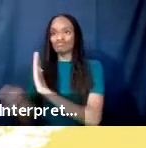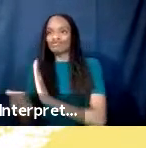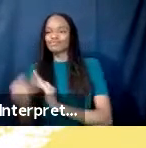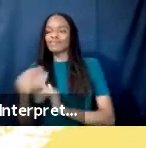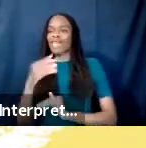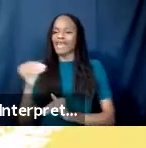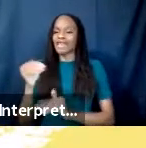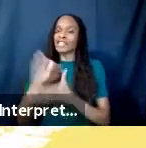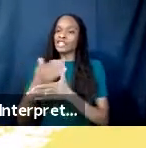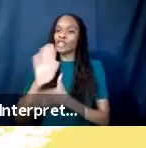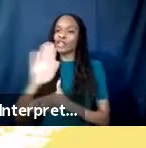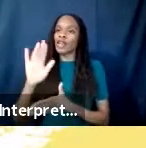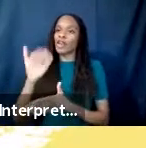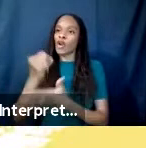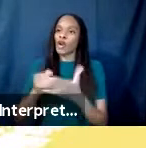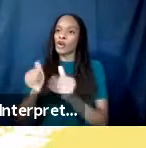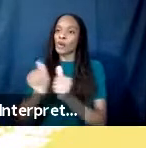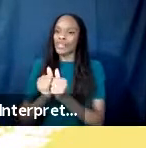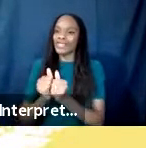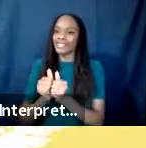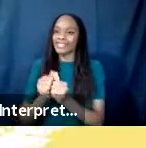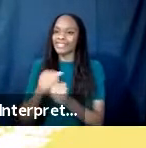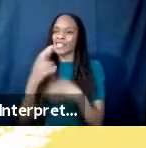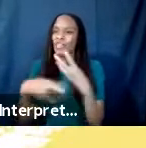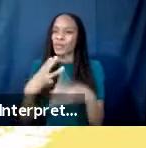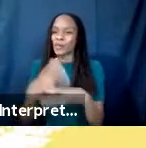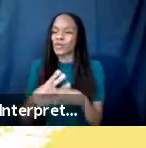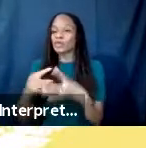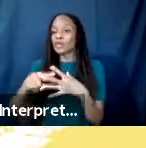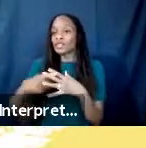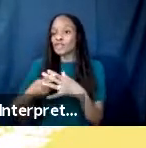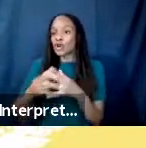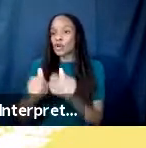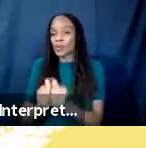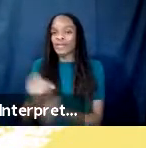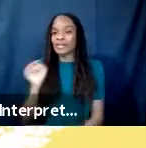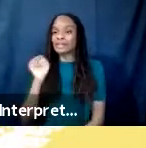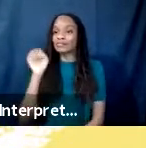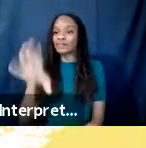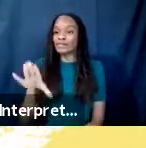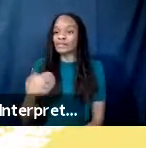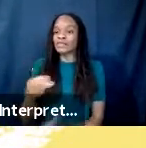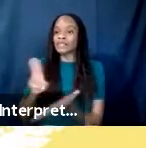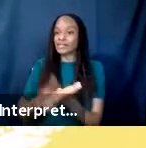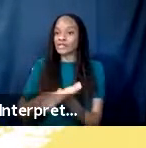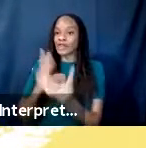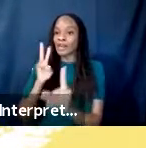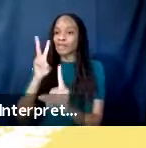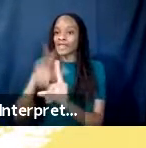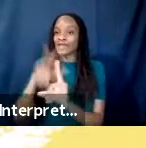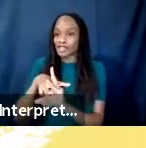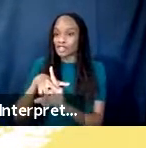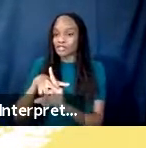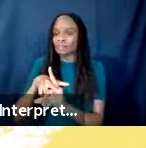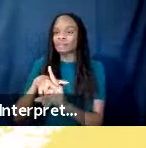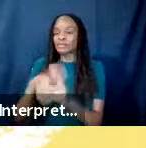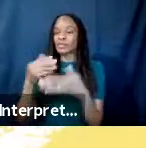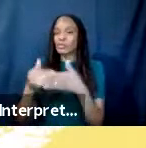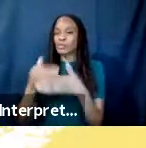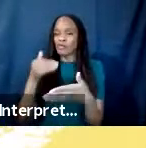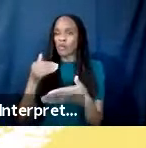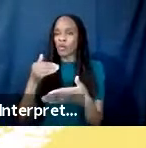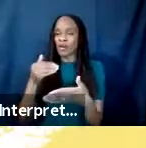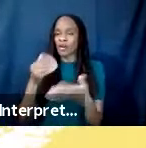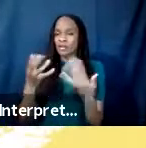their art with the world. So let's begin with submitting a signatory application. It was previously known as,